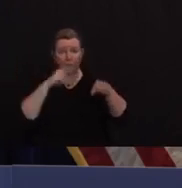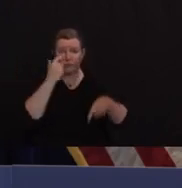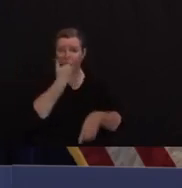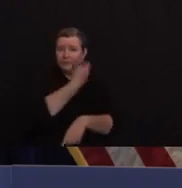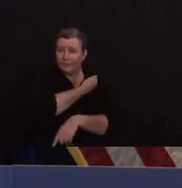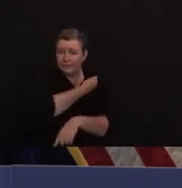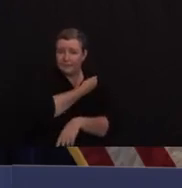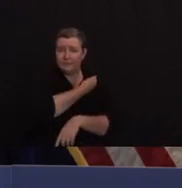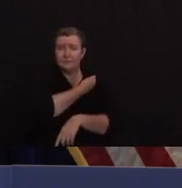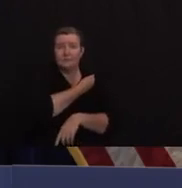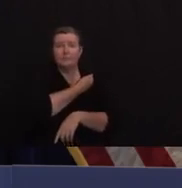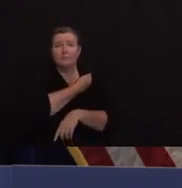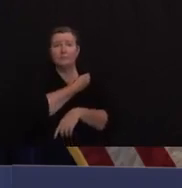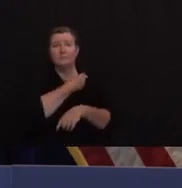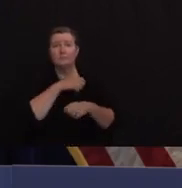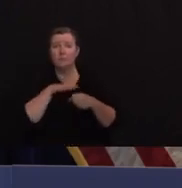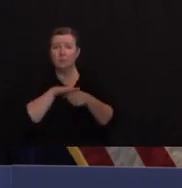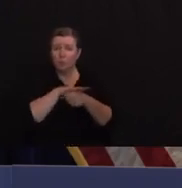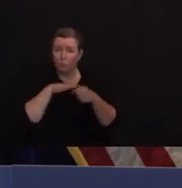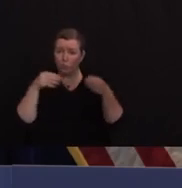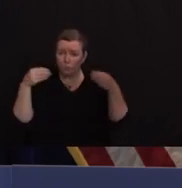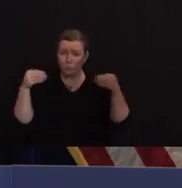you, please visit